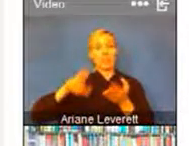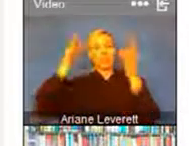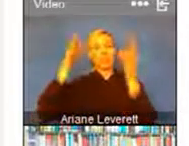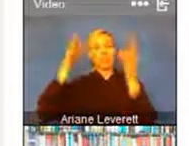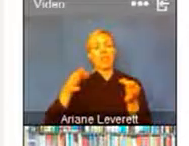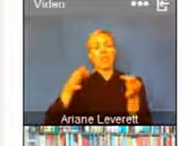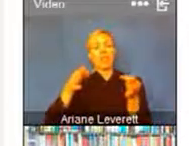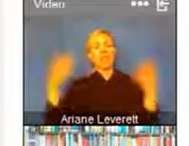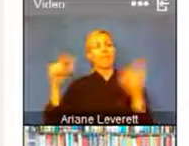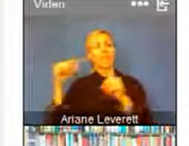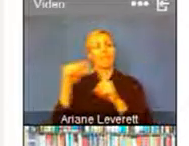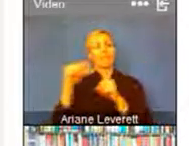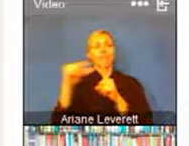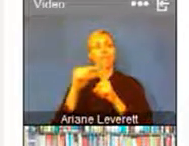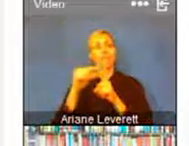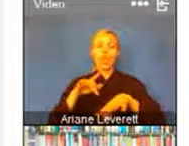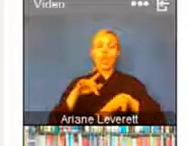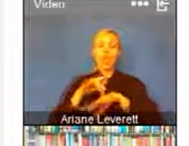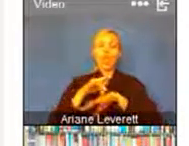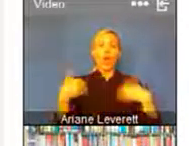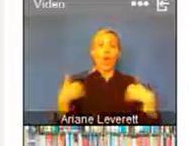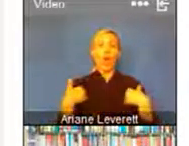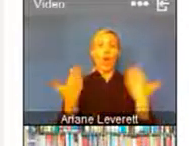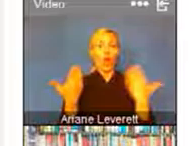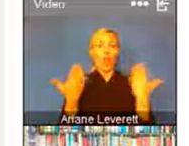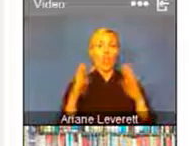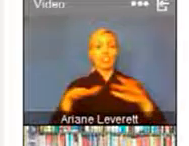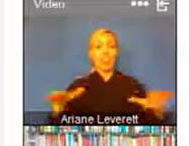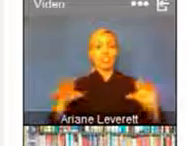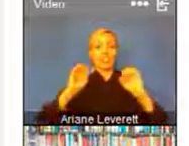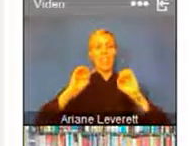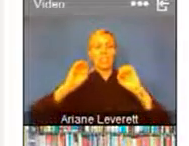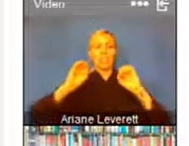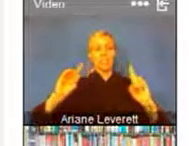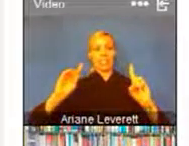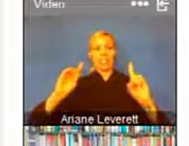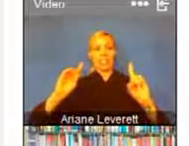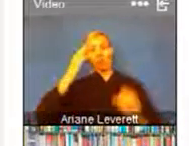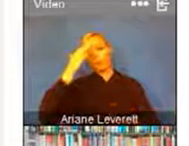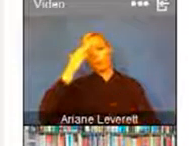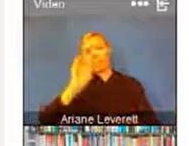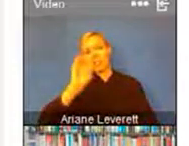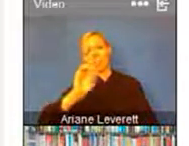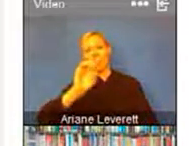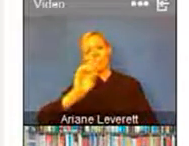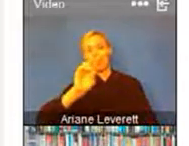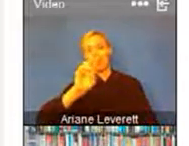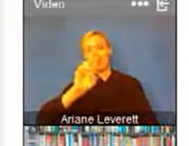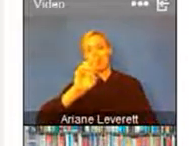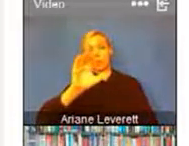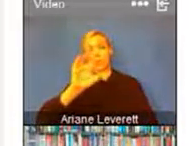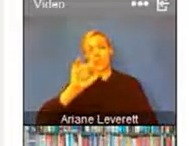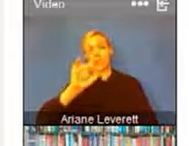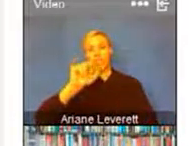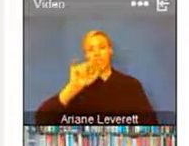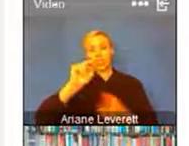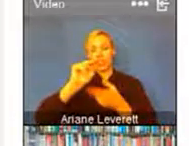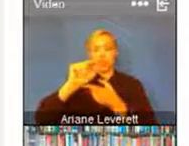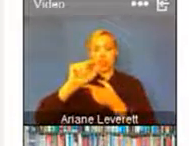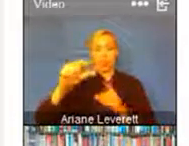it, depending on the offers, with slightly different focuses as well. Through our study,